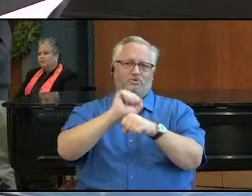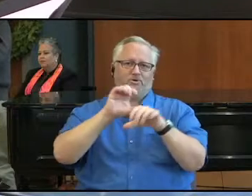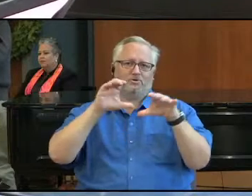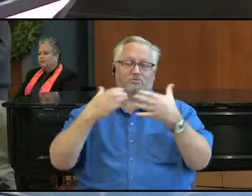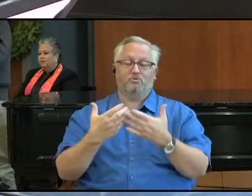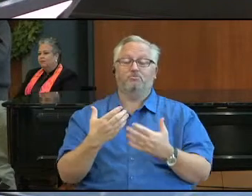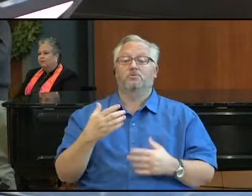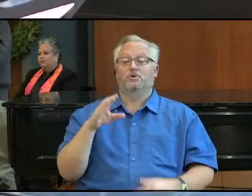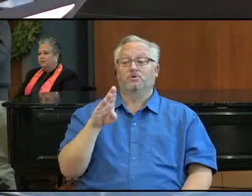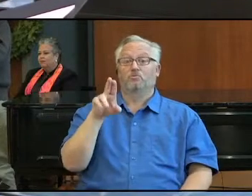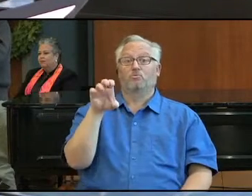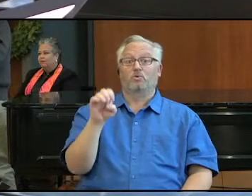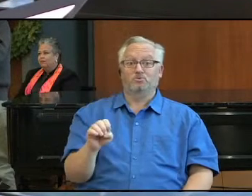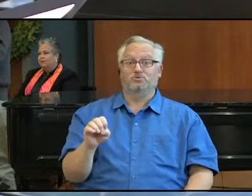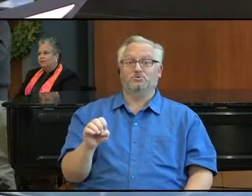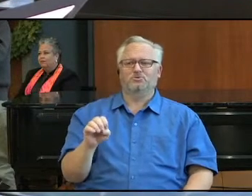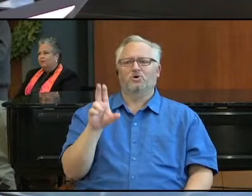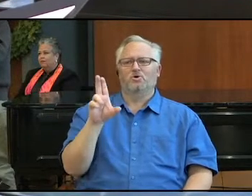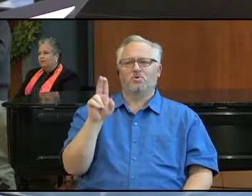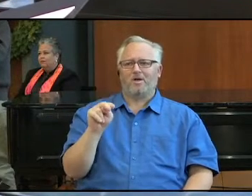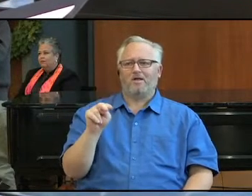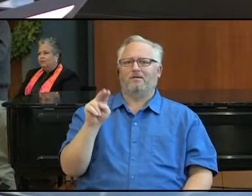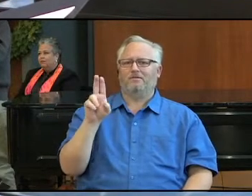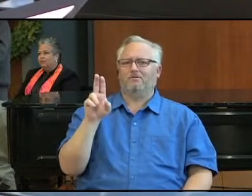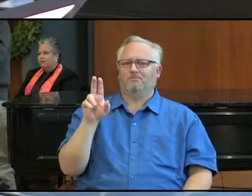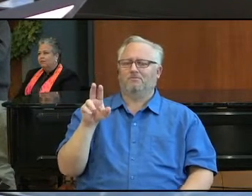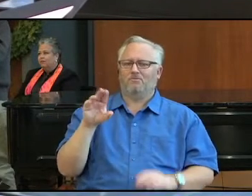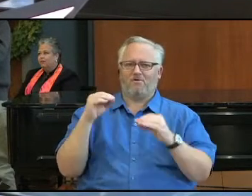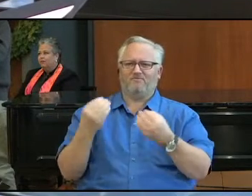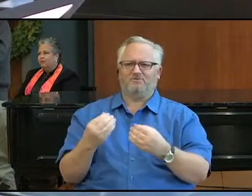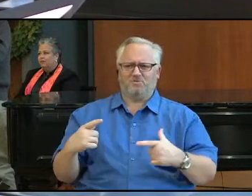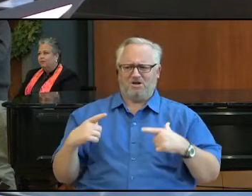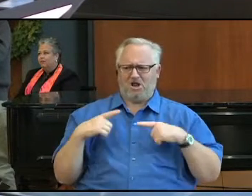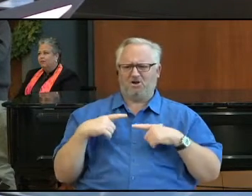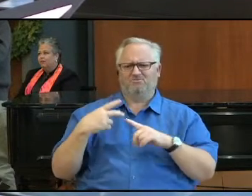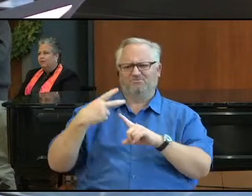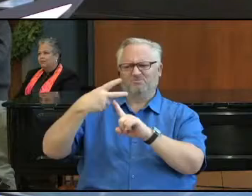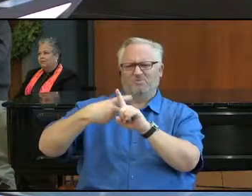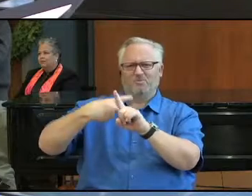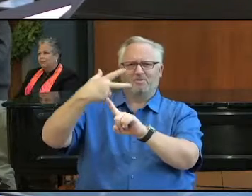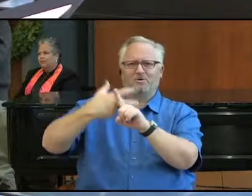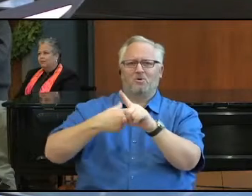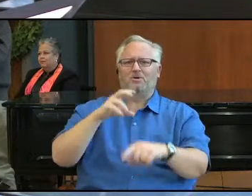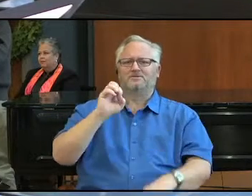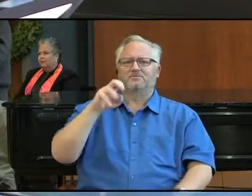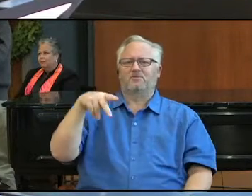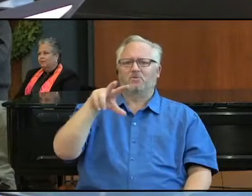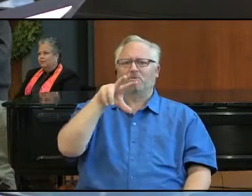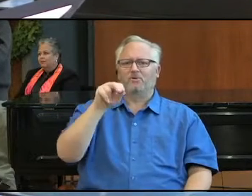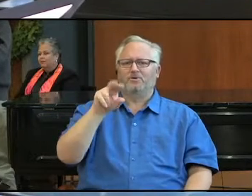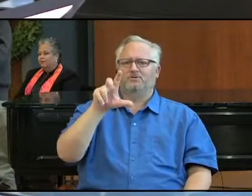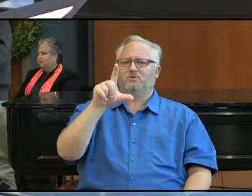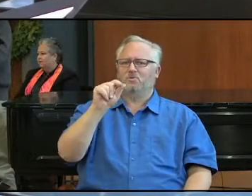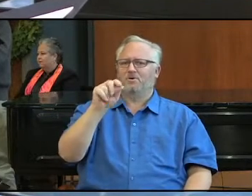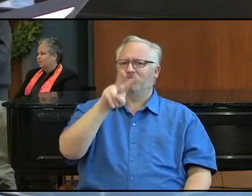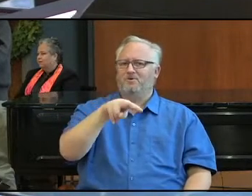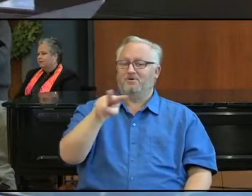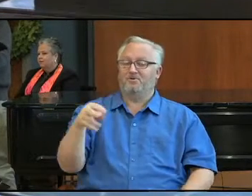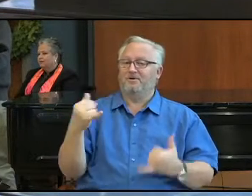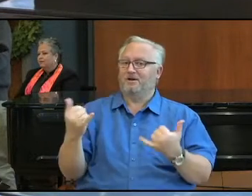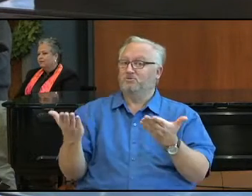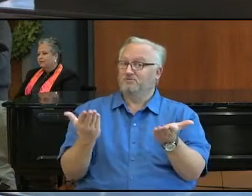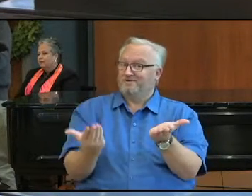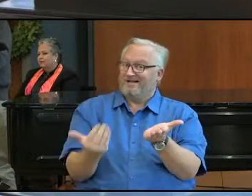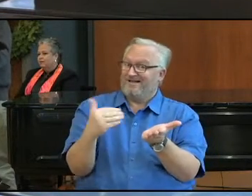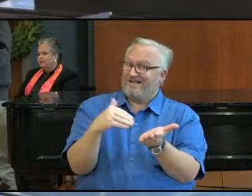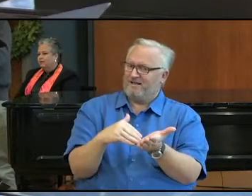Bruce retired from the UU United Nations office just a few months ago on September 30th, 2022, and now serves,